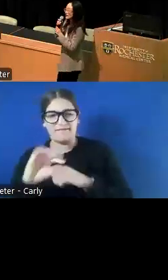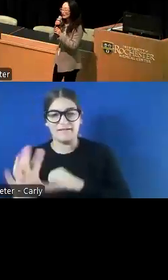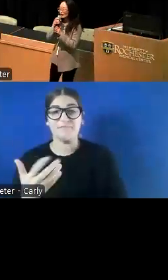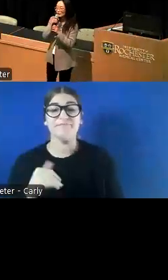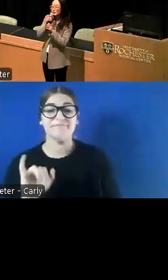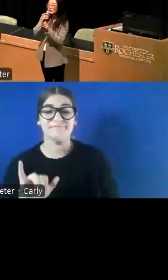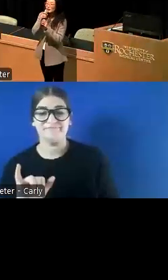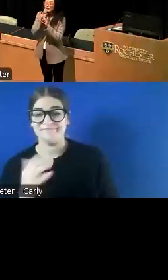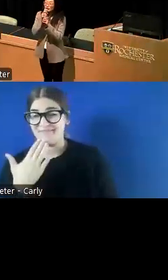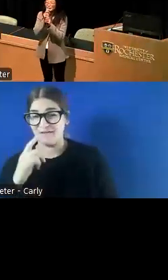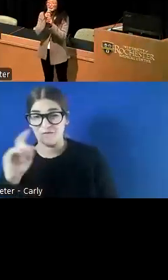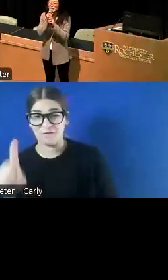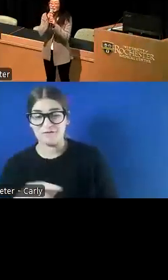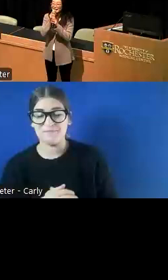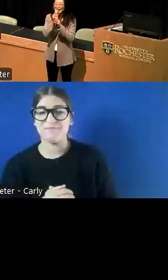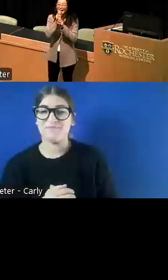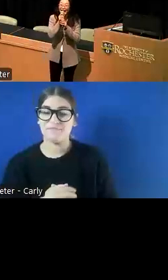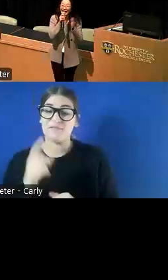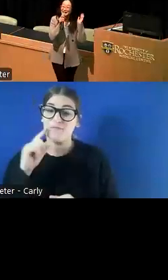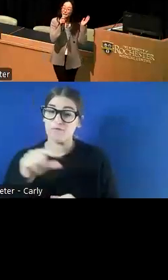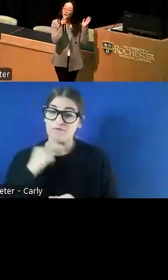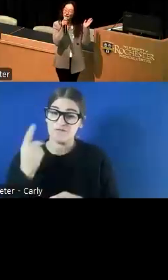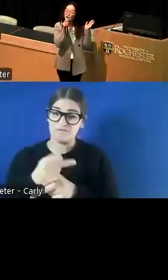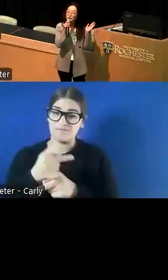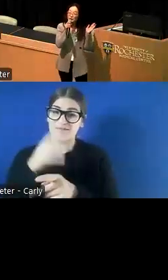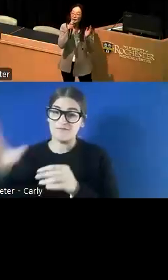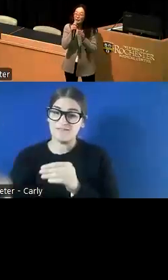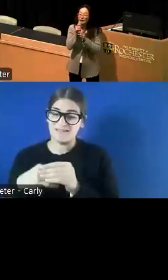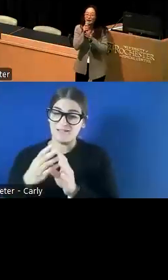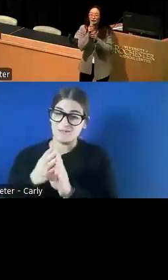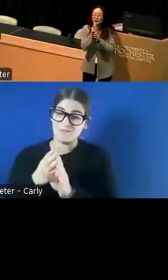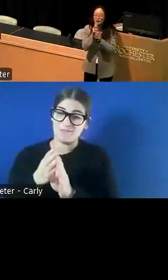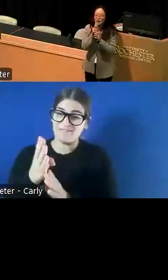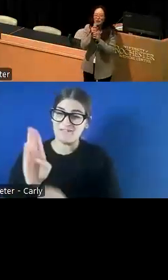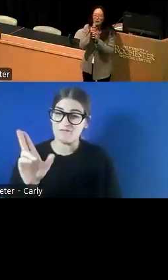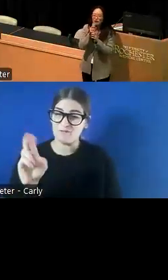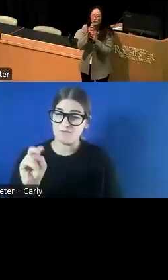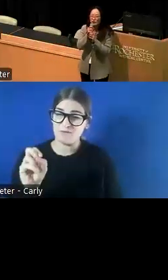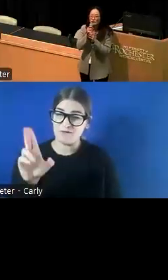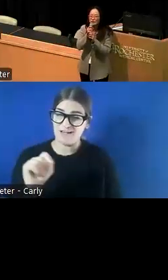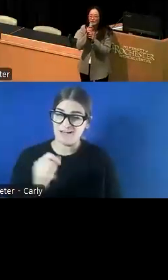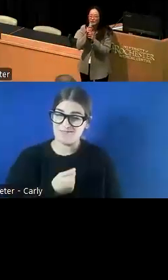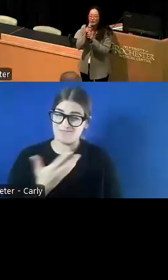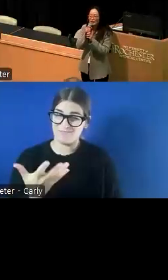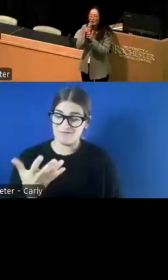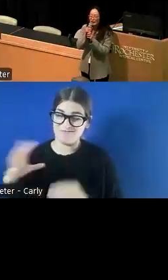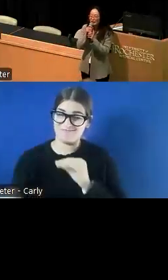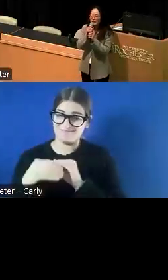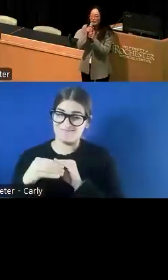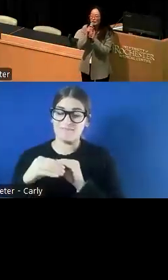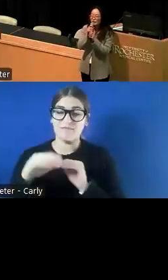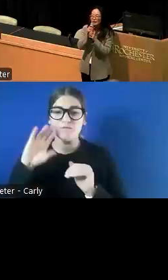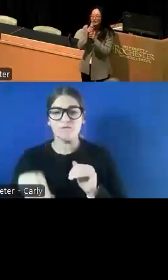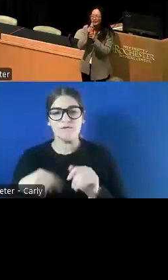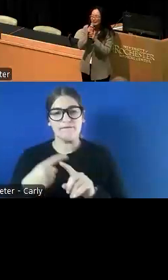that's another reason why for chaplains care, we added the professional burnout part. And we know from the civilian faith